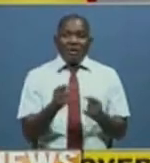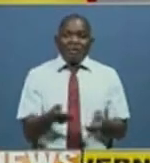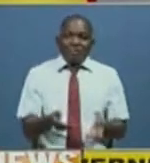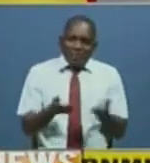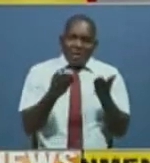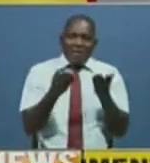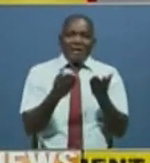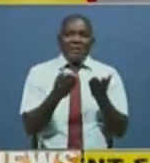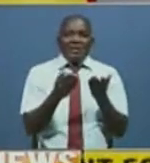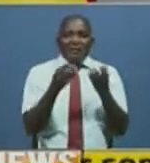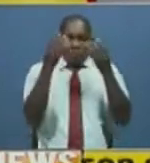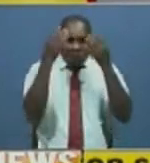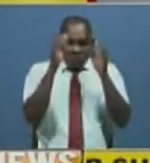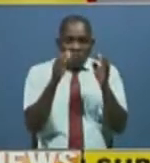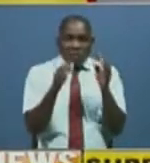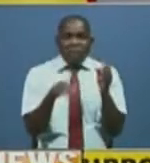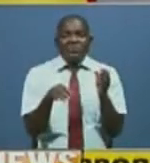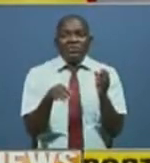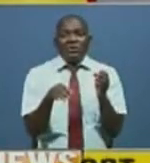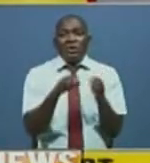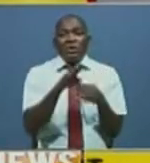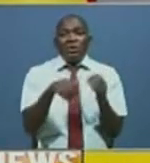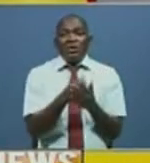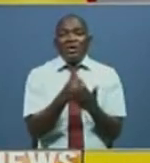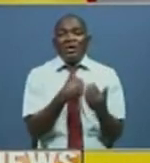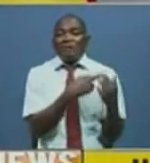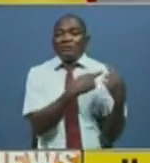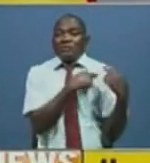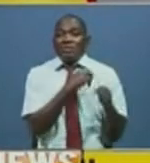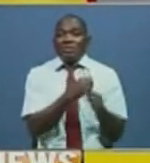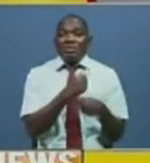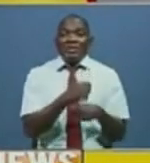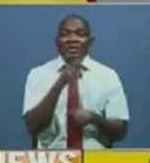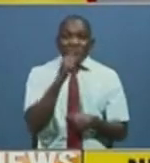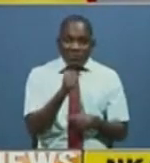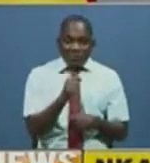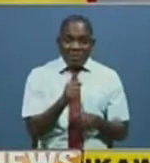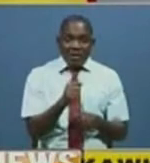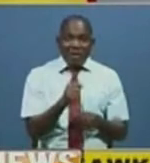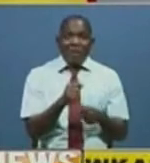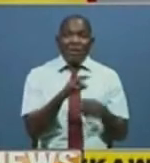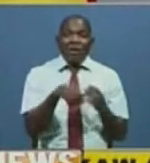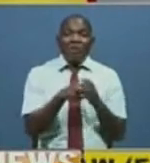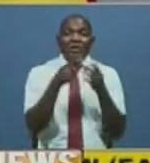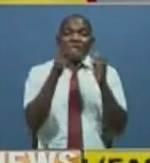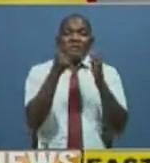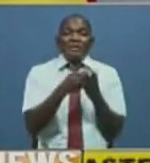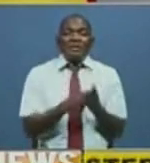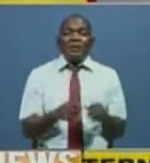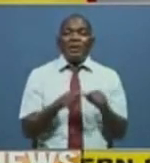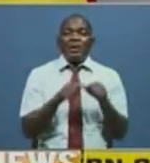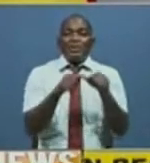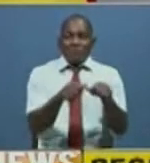and I think that all of us have a responsibility to make sure that it continues,